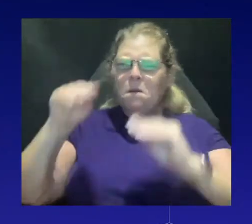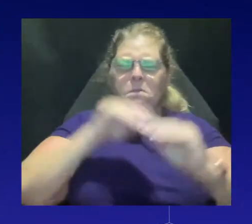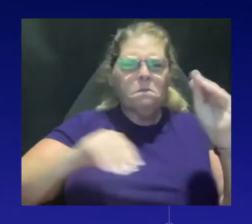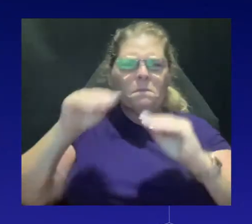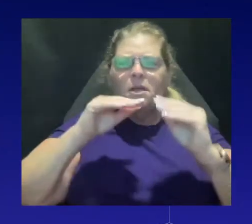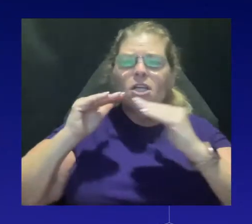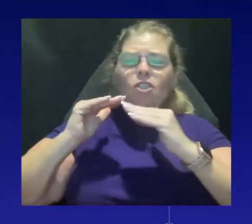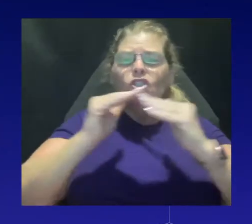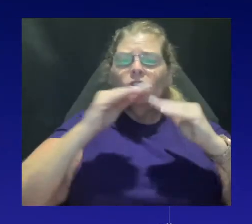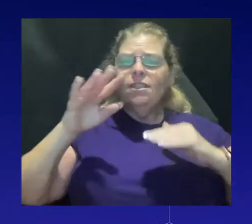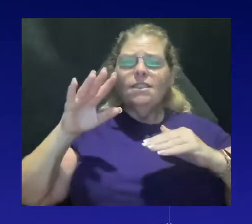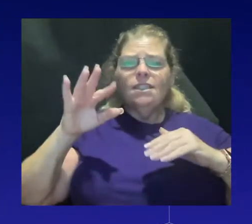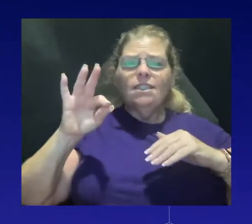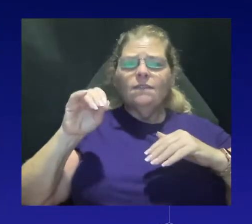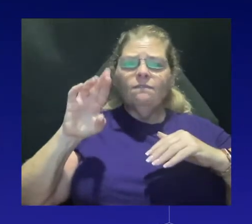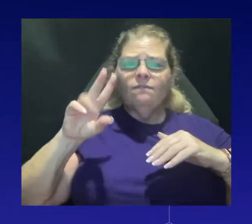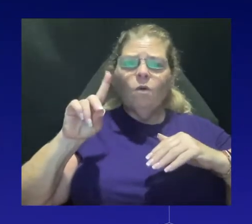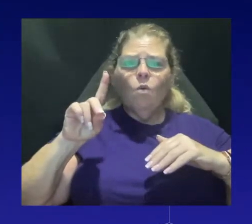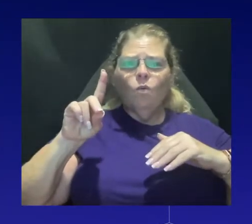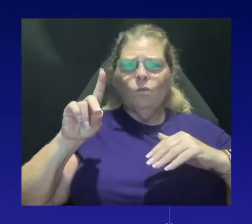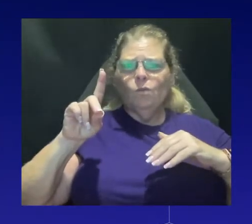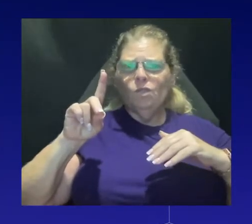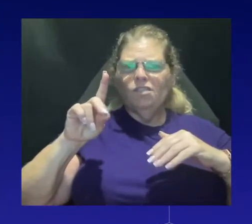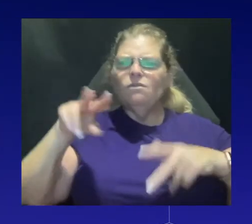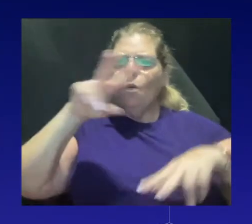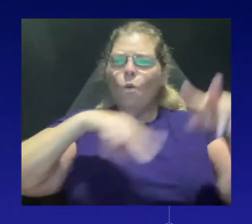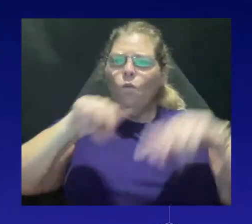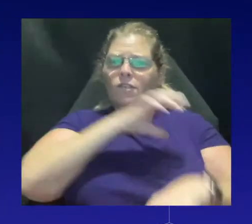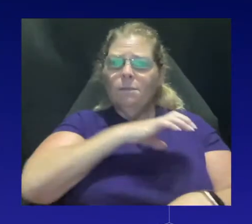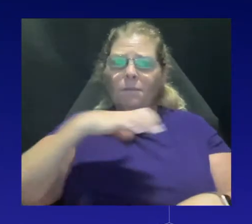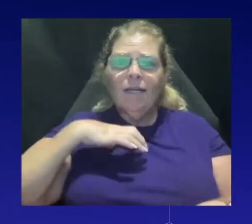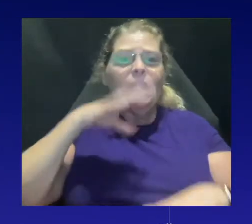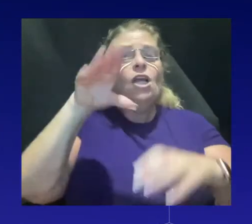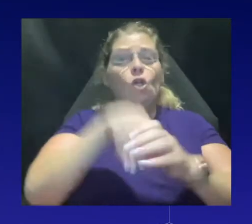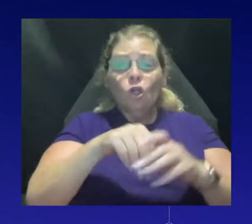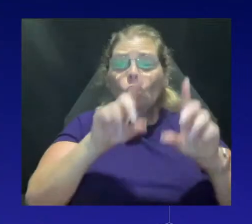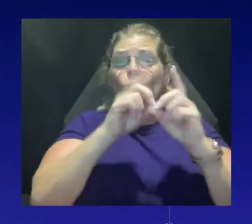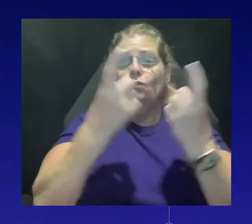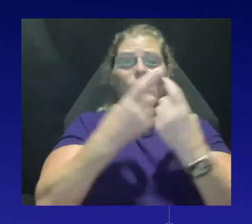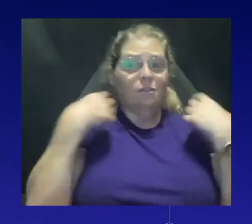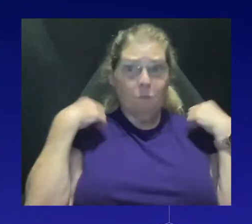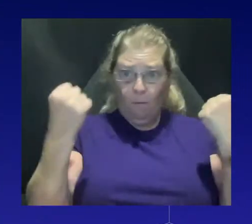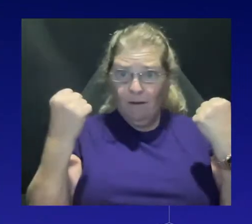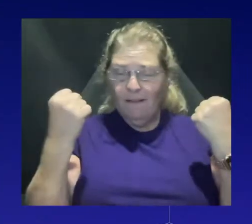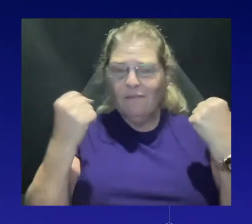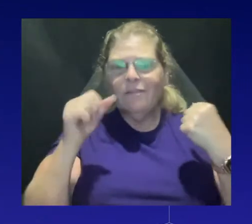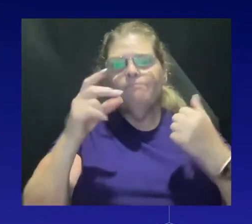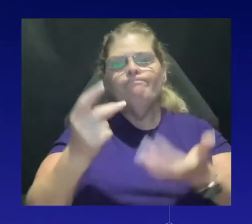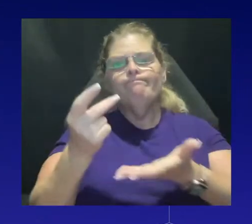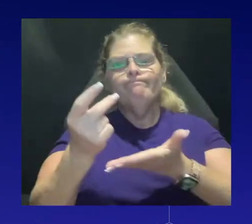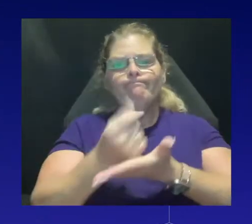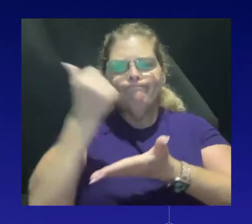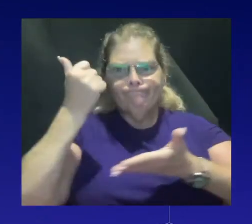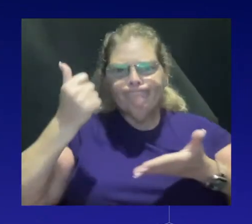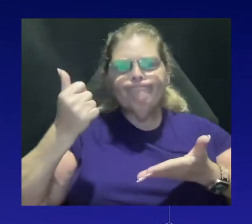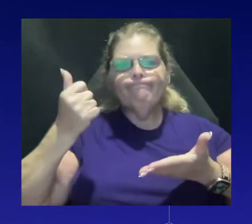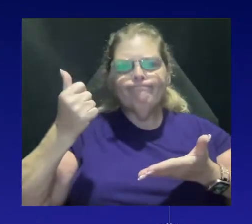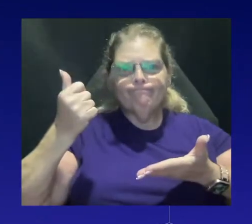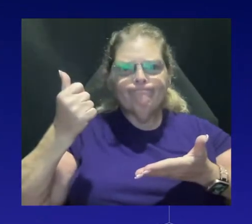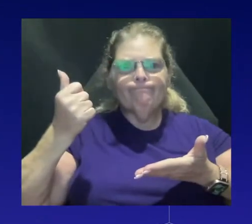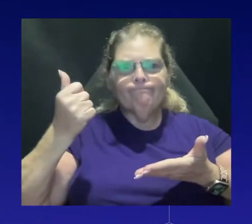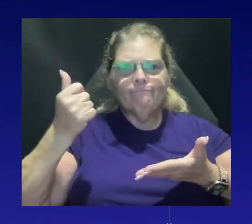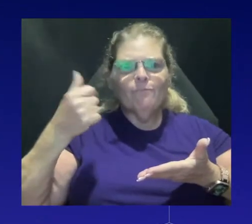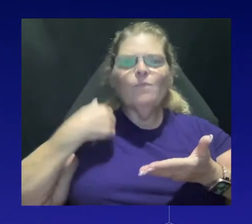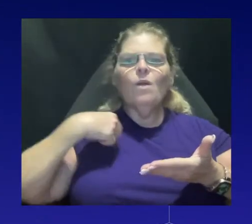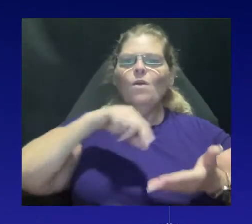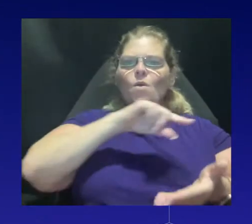Committee that includes the Department of Health. Unfortunately, we came to our people and said,